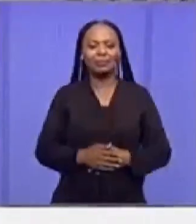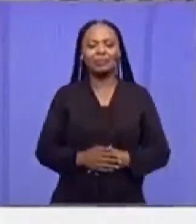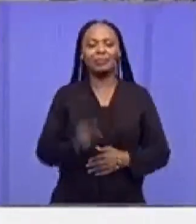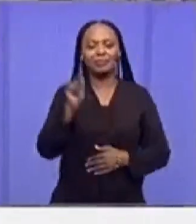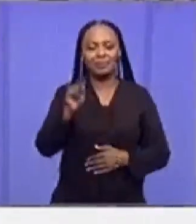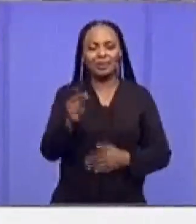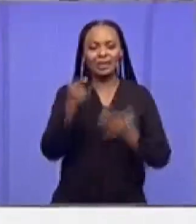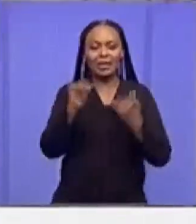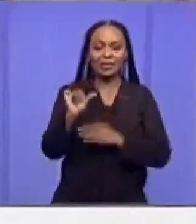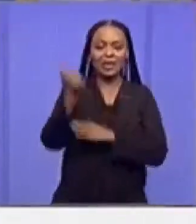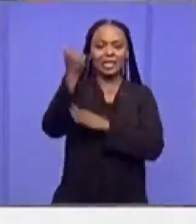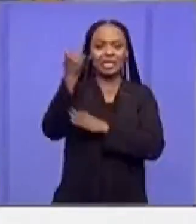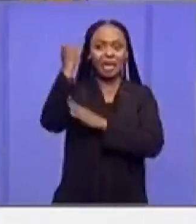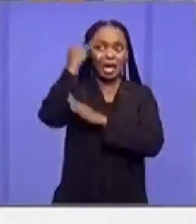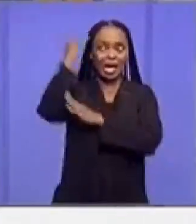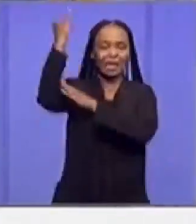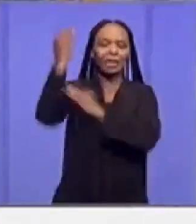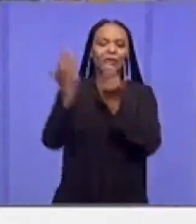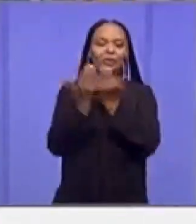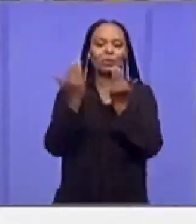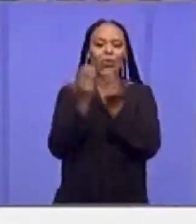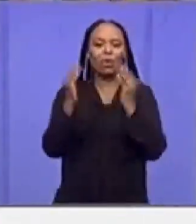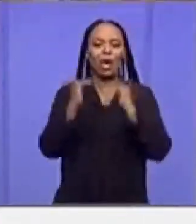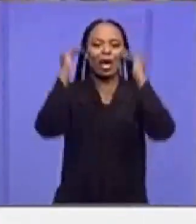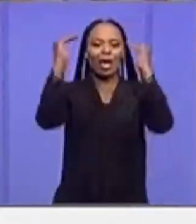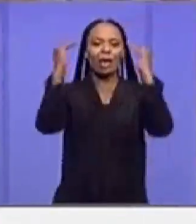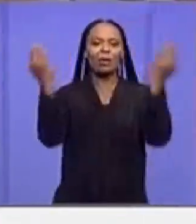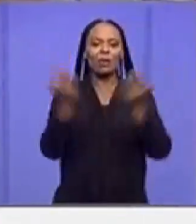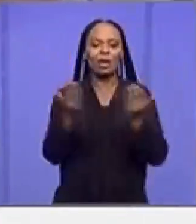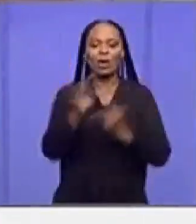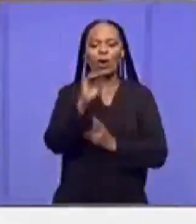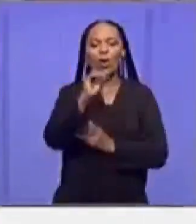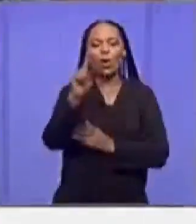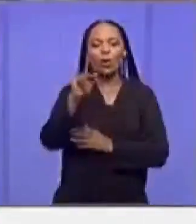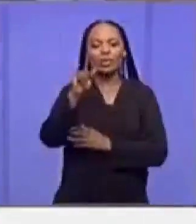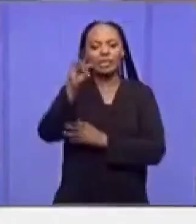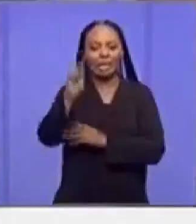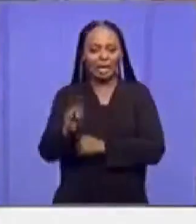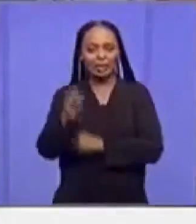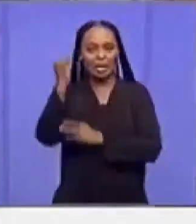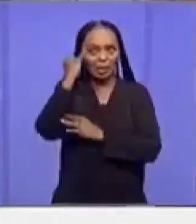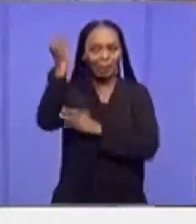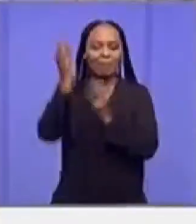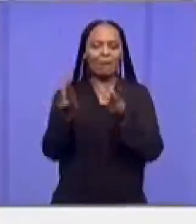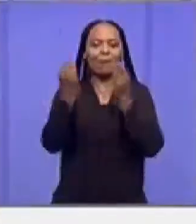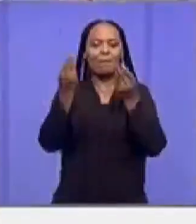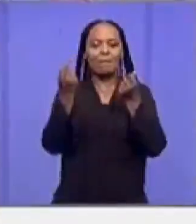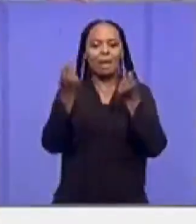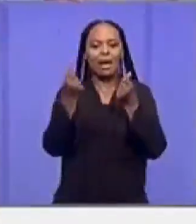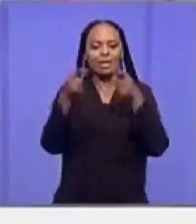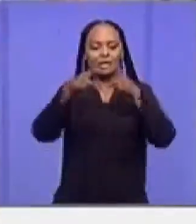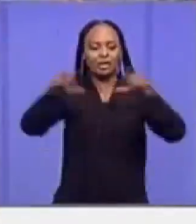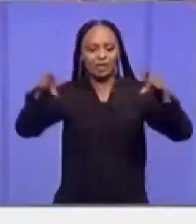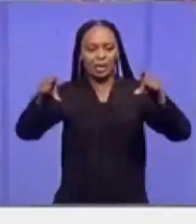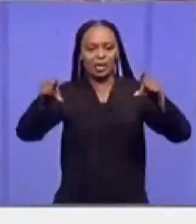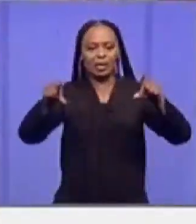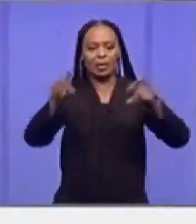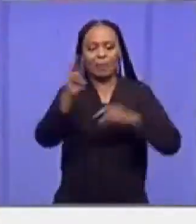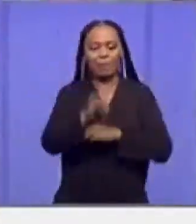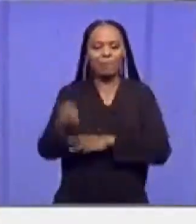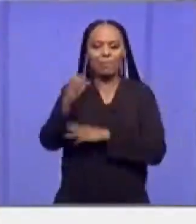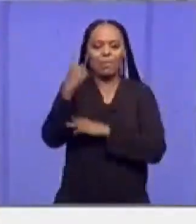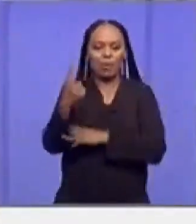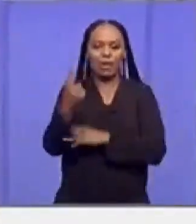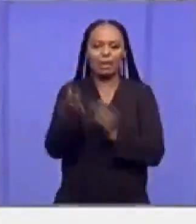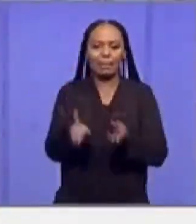sa go tlaka lenaneo le ebile sekolo sa dithuto tša godimo sa Ozias seo se kgonne go thoba bašeleng a go balla go milione o tee.